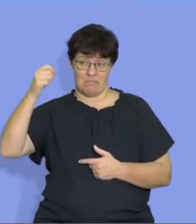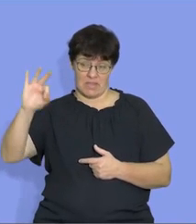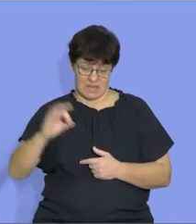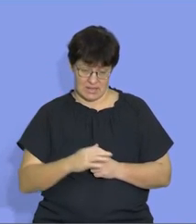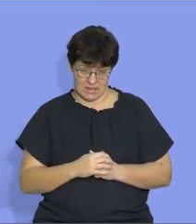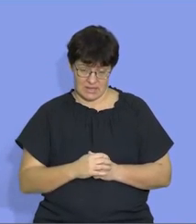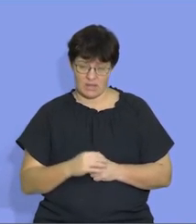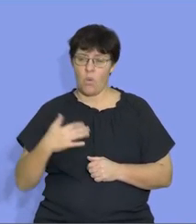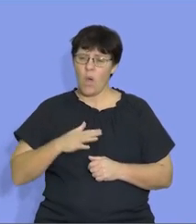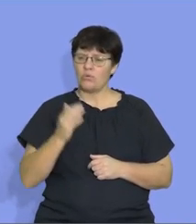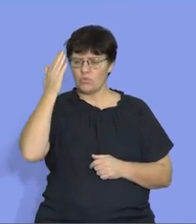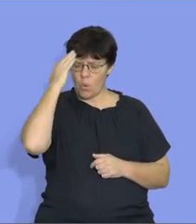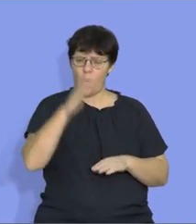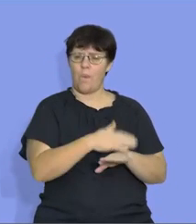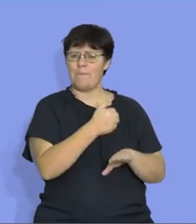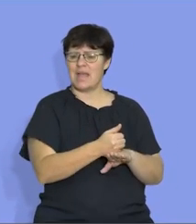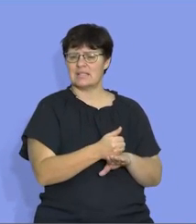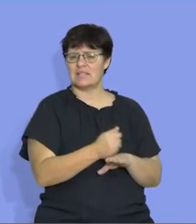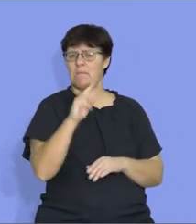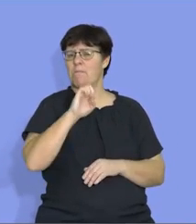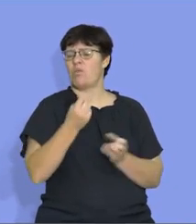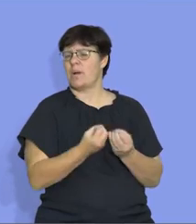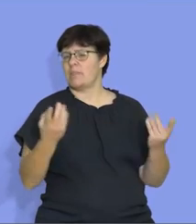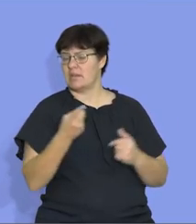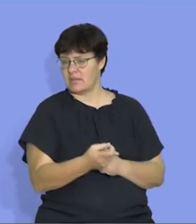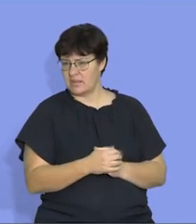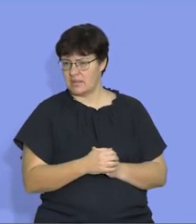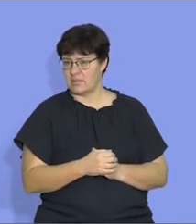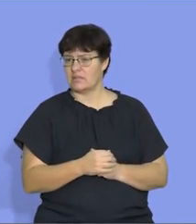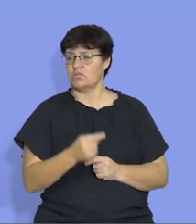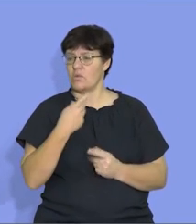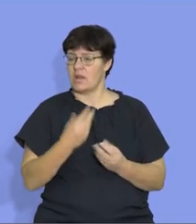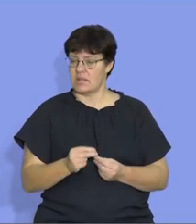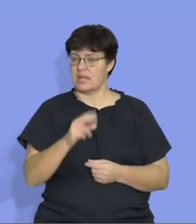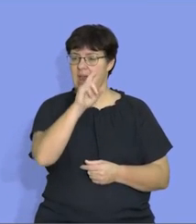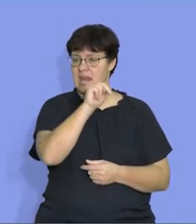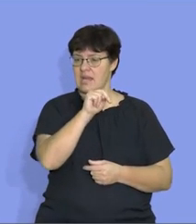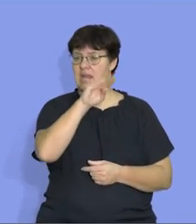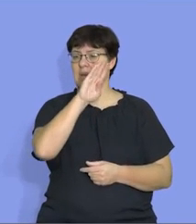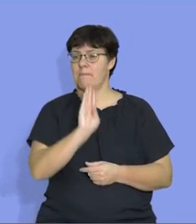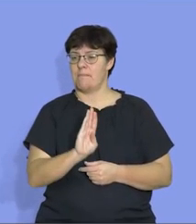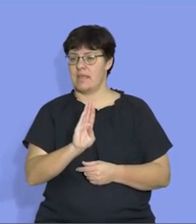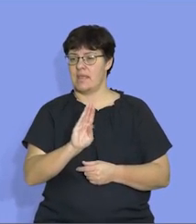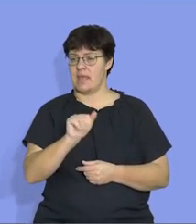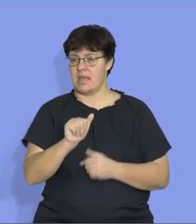number of moles of base, so which is the number of moles of barium hydroxide,